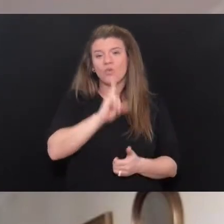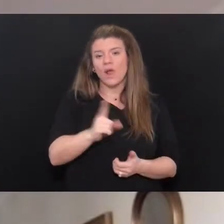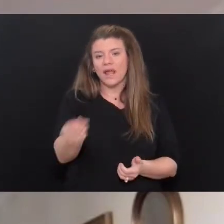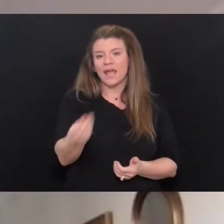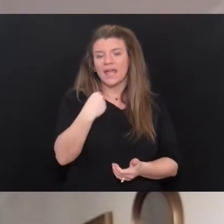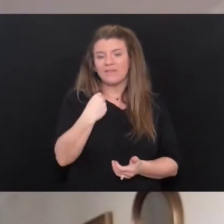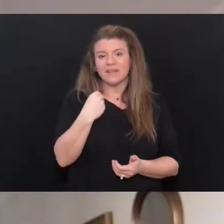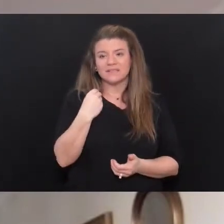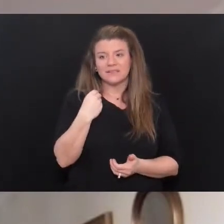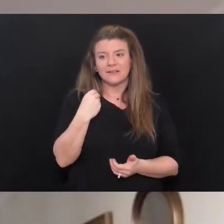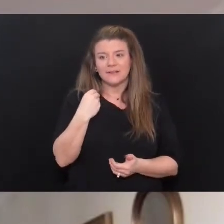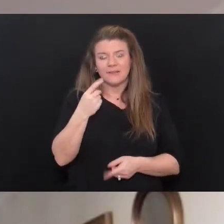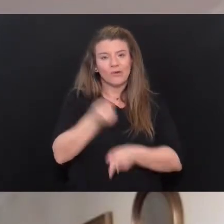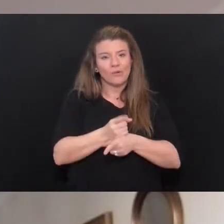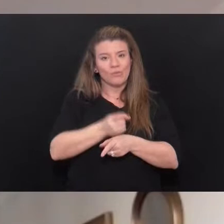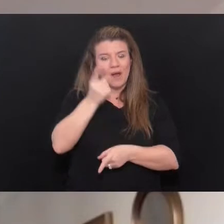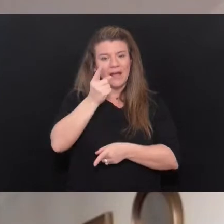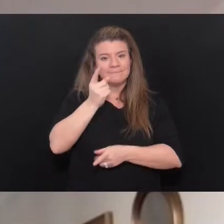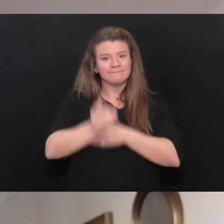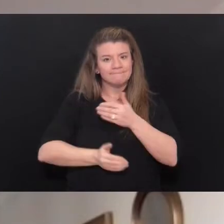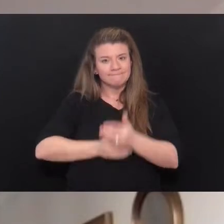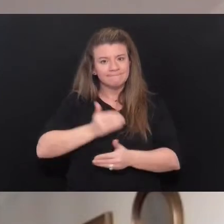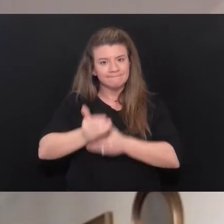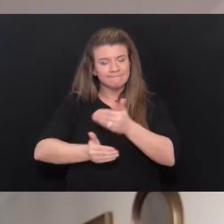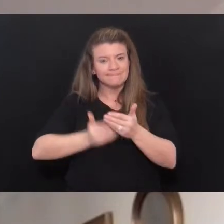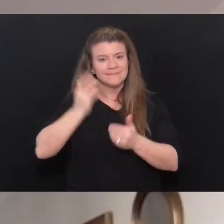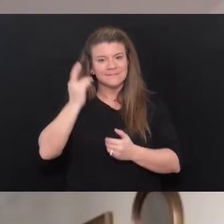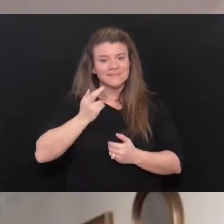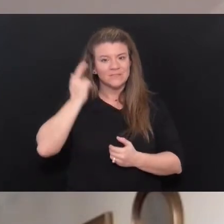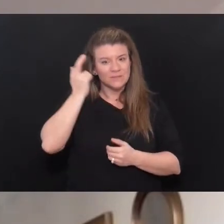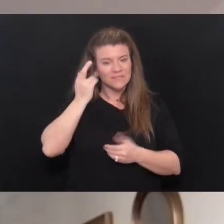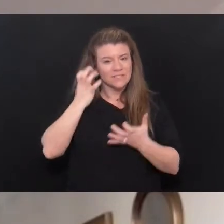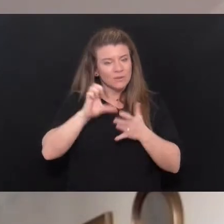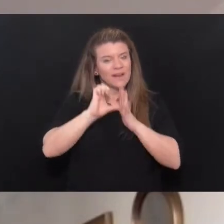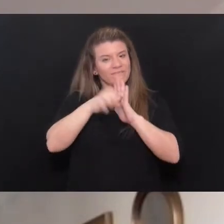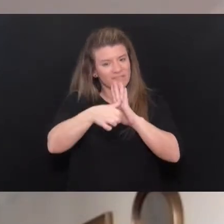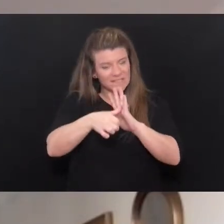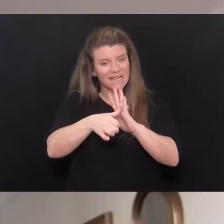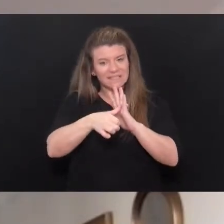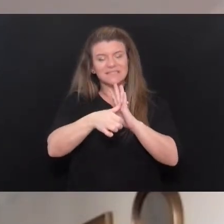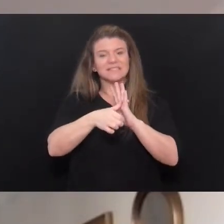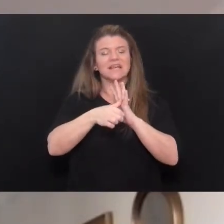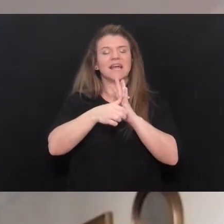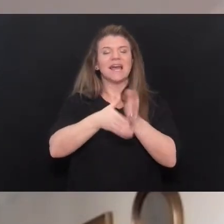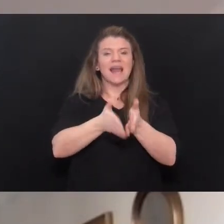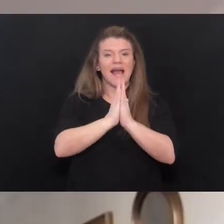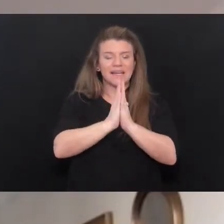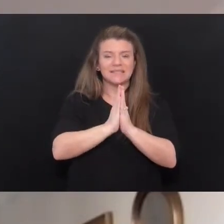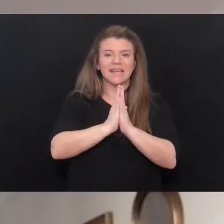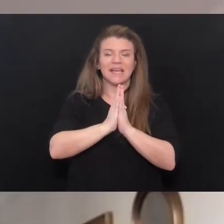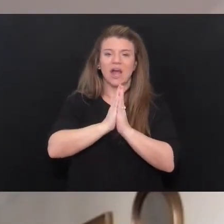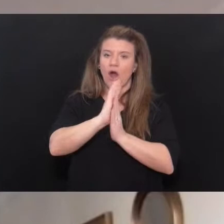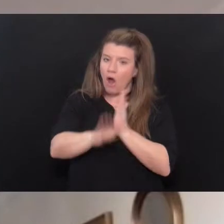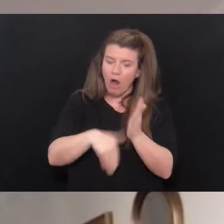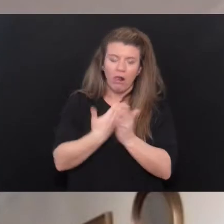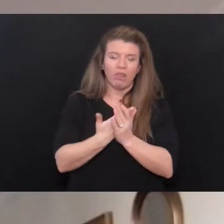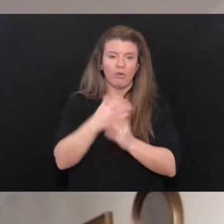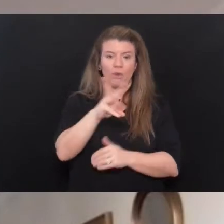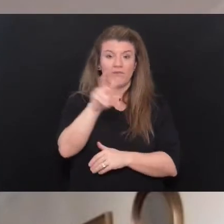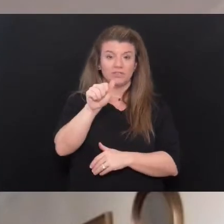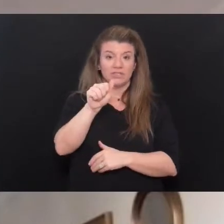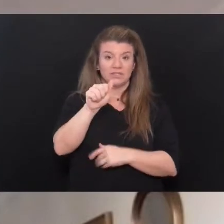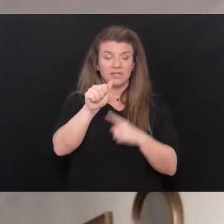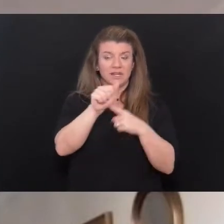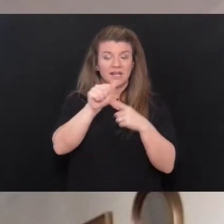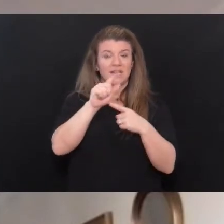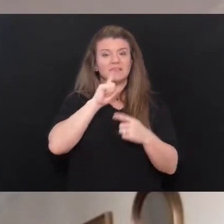us reason to want to make sure that we are really emphasizing and asking all West Virginians, and particularly